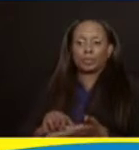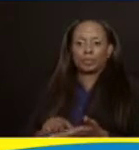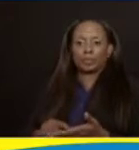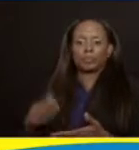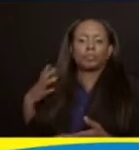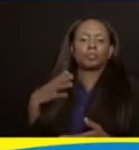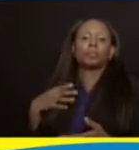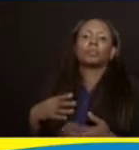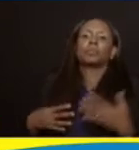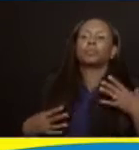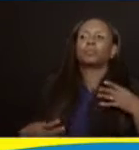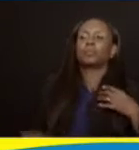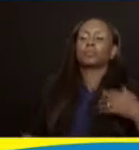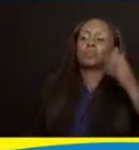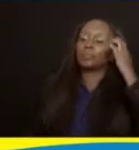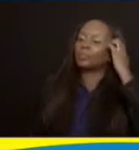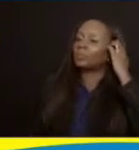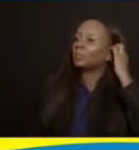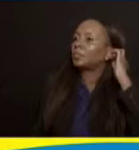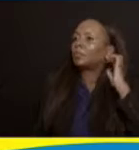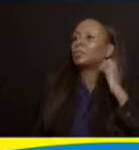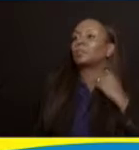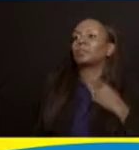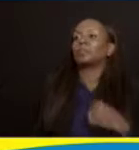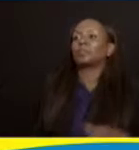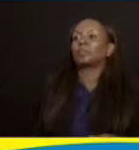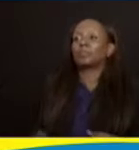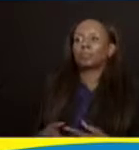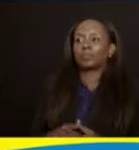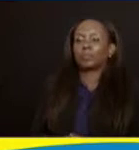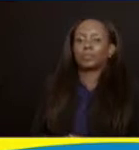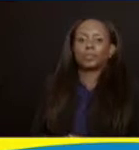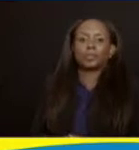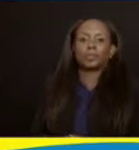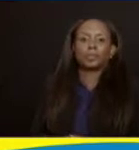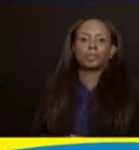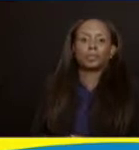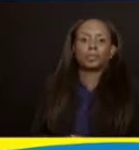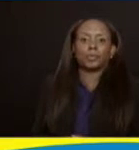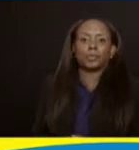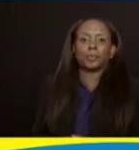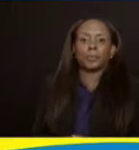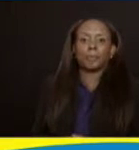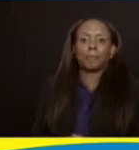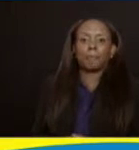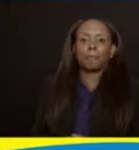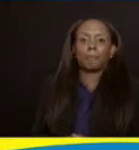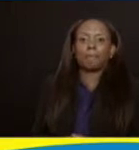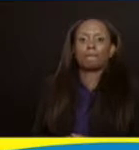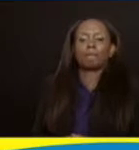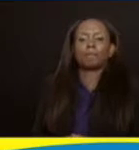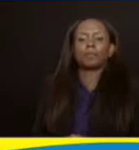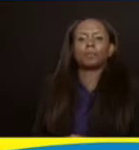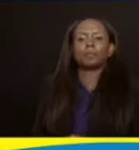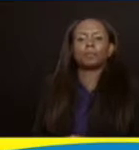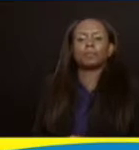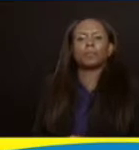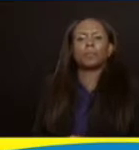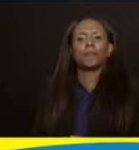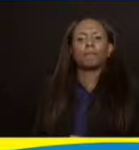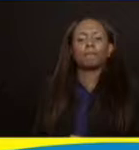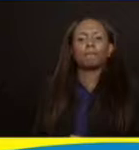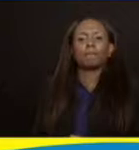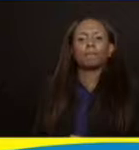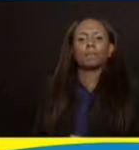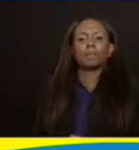elaborate a little bit on the logistics of how safe zones can work within a Barbadian workplace? In other words, when these